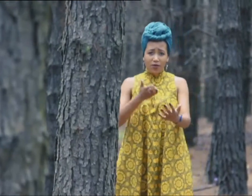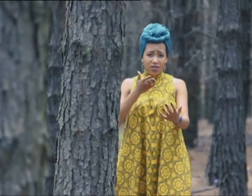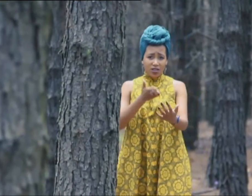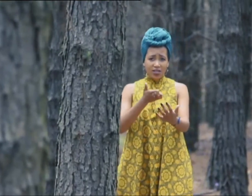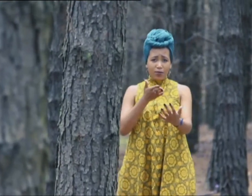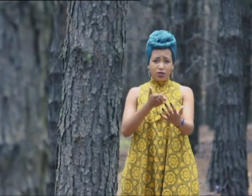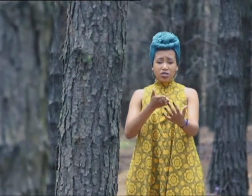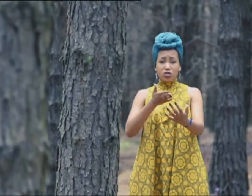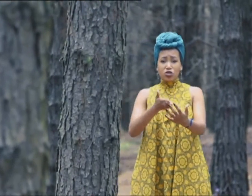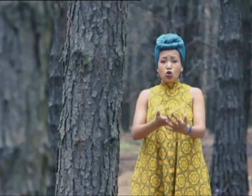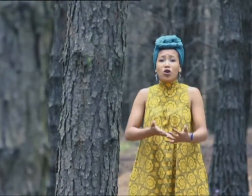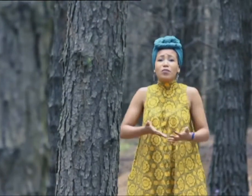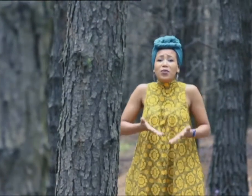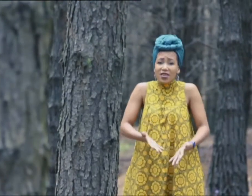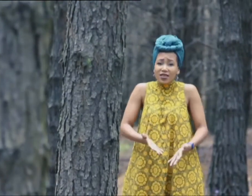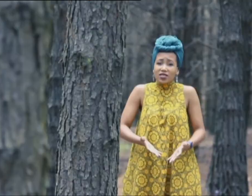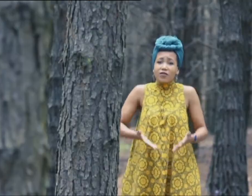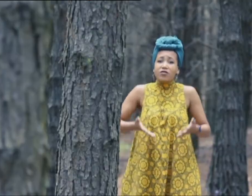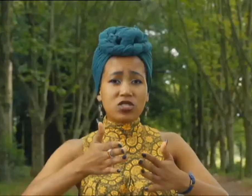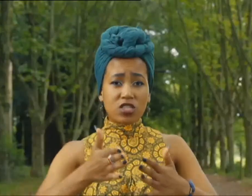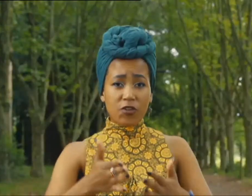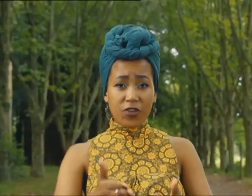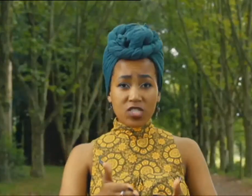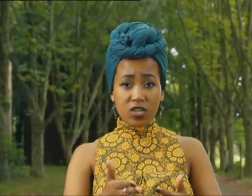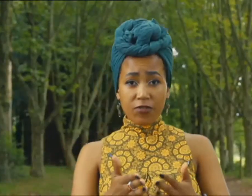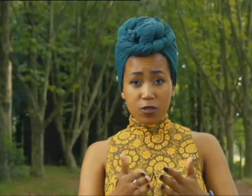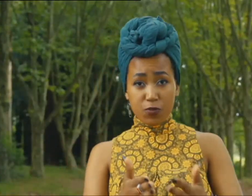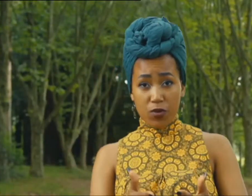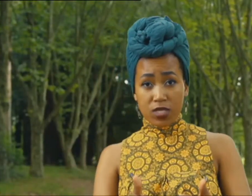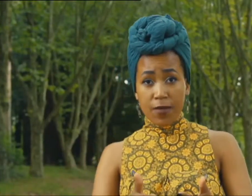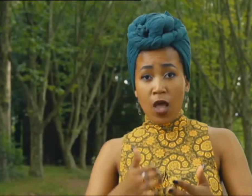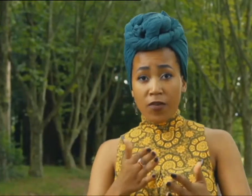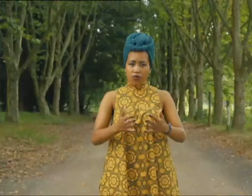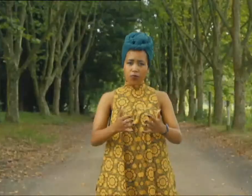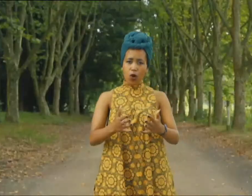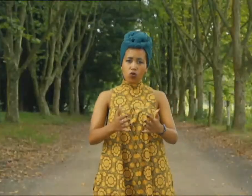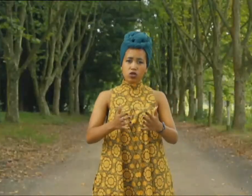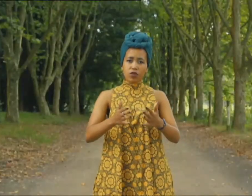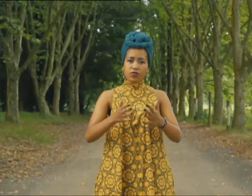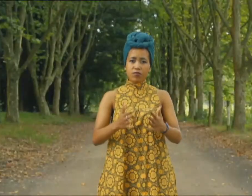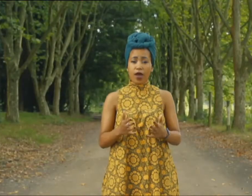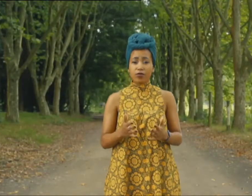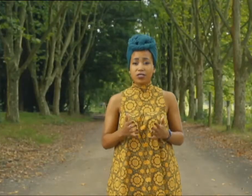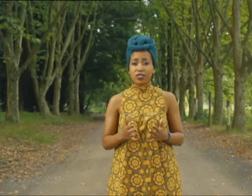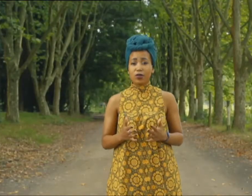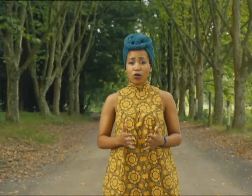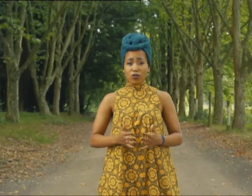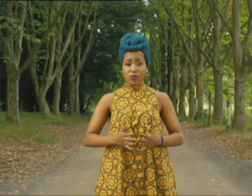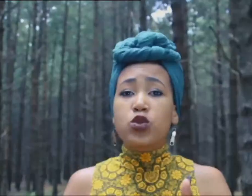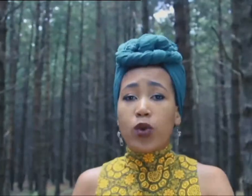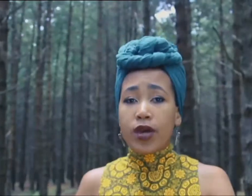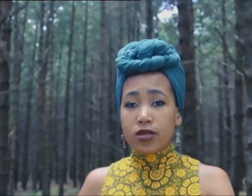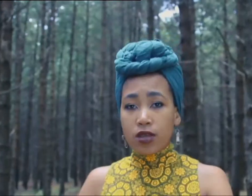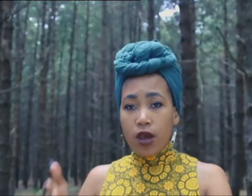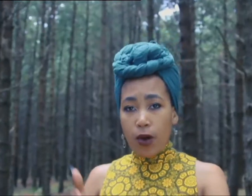powerful, sharper than any double-edged sword, piercing even to the division of the spirit, of the bone and of the marrow. See, all of man's ways,